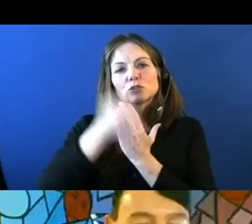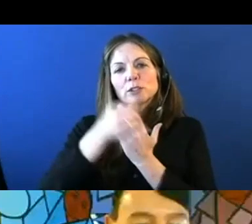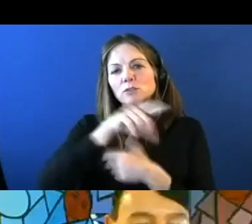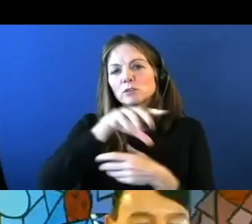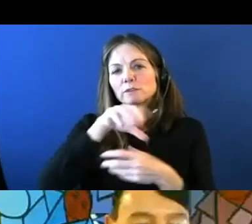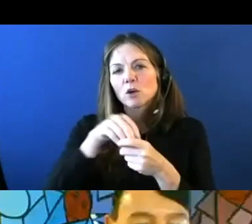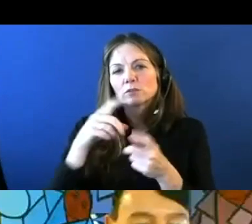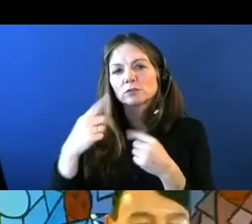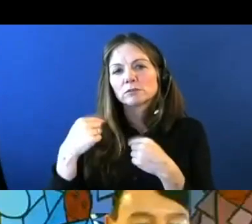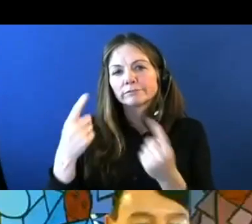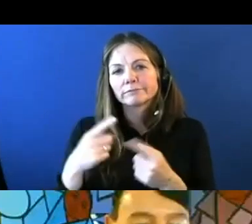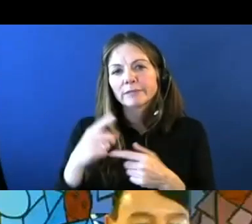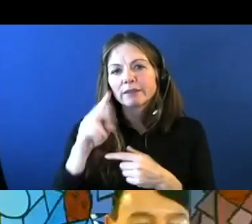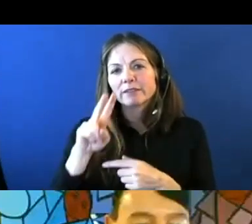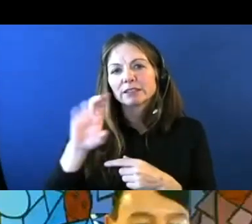VCH?